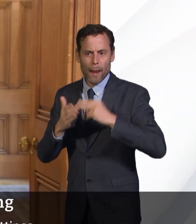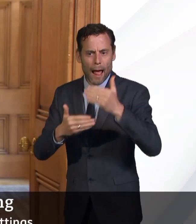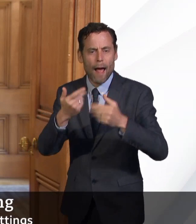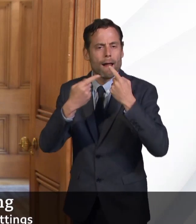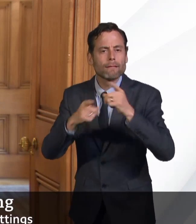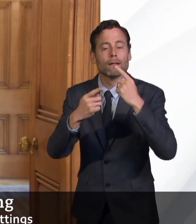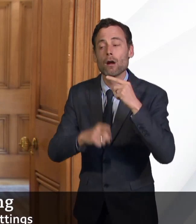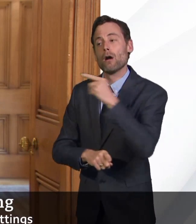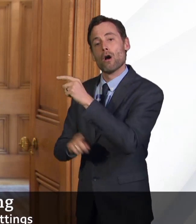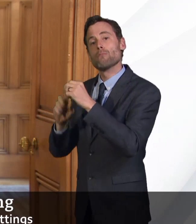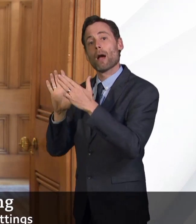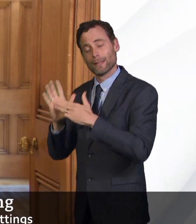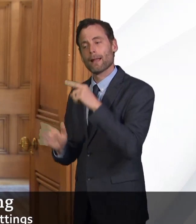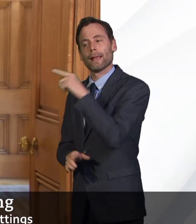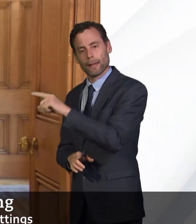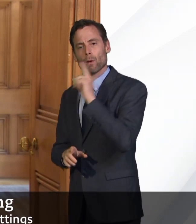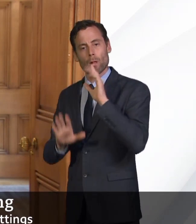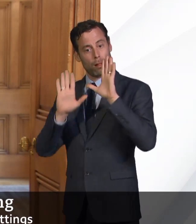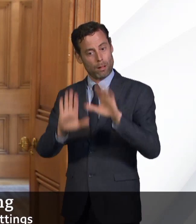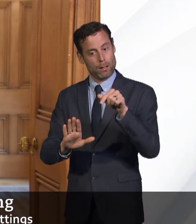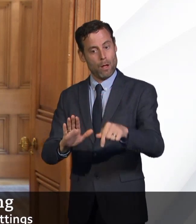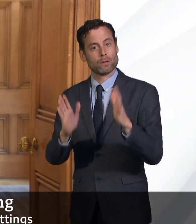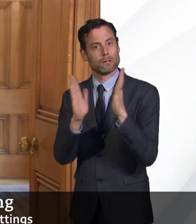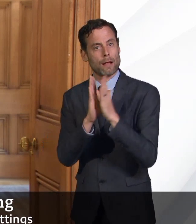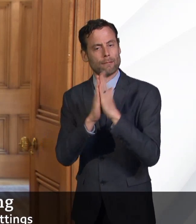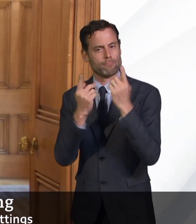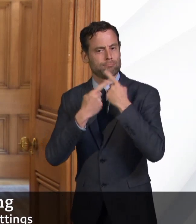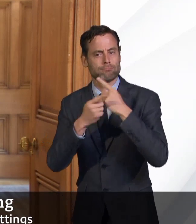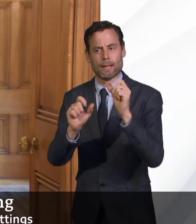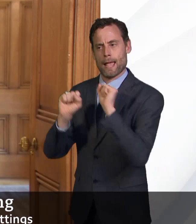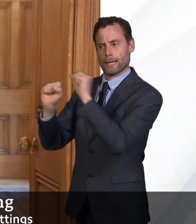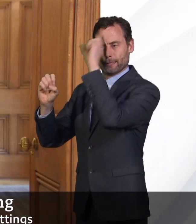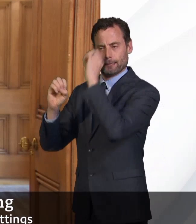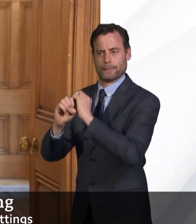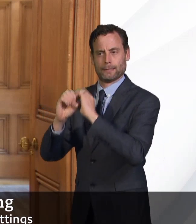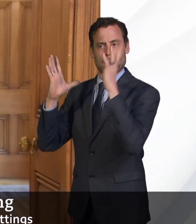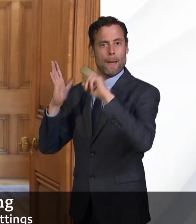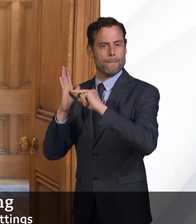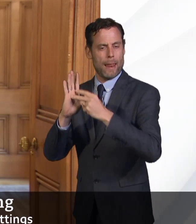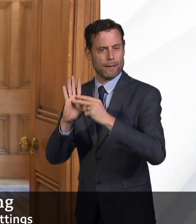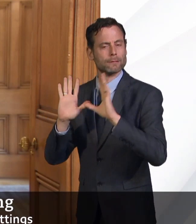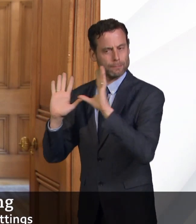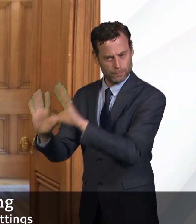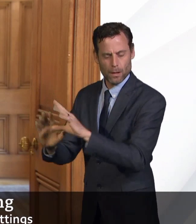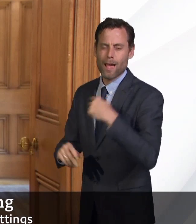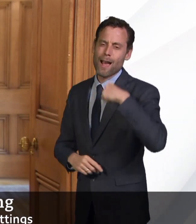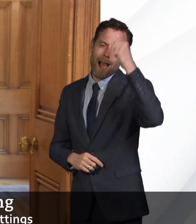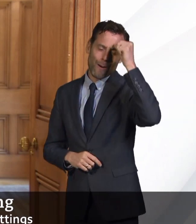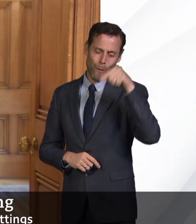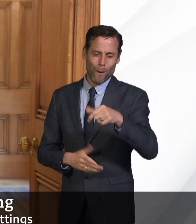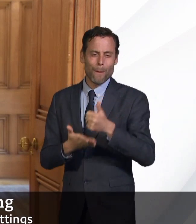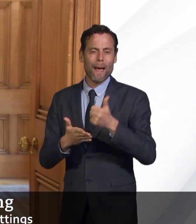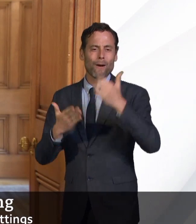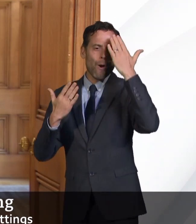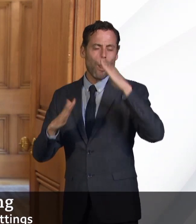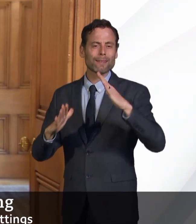any changes to the guidance on Sunday, but in the meantime, in spite of the sunny bank holiday, it is vitally important that we continue